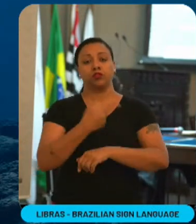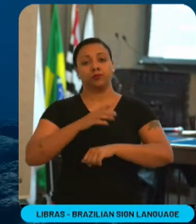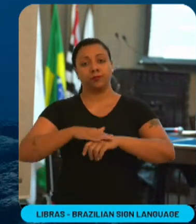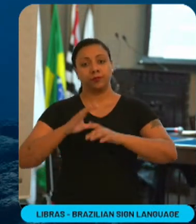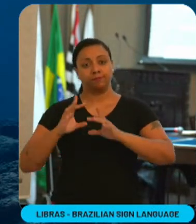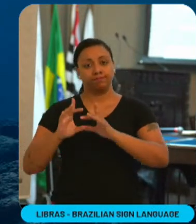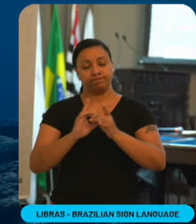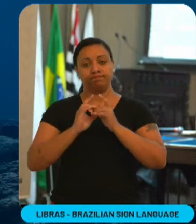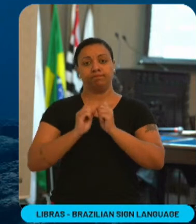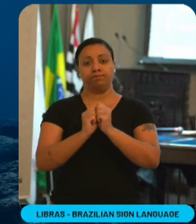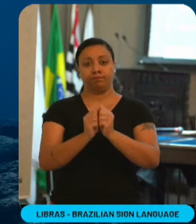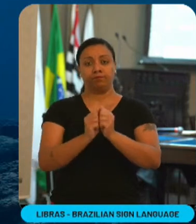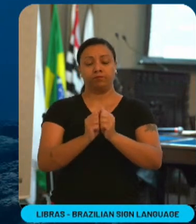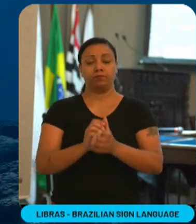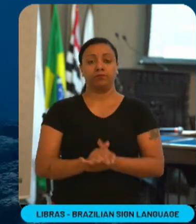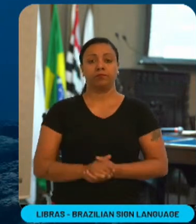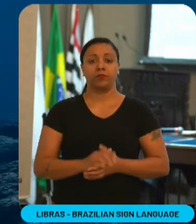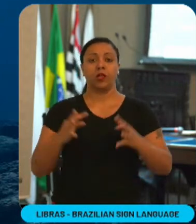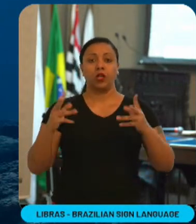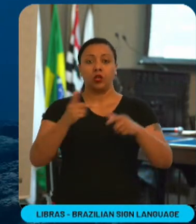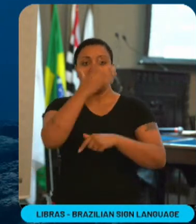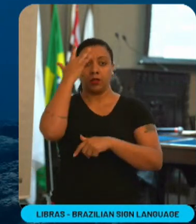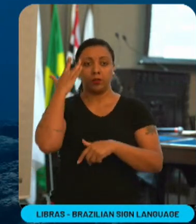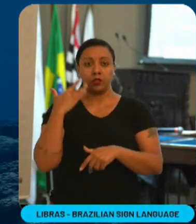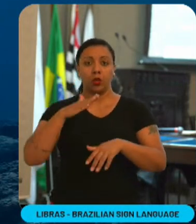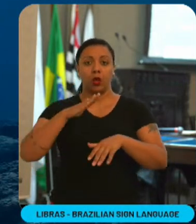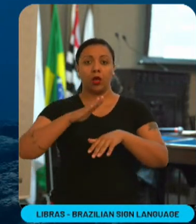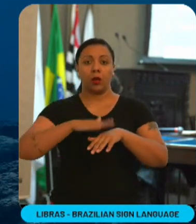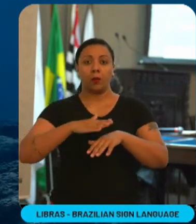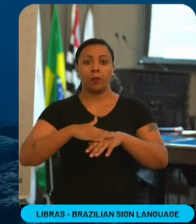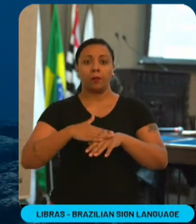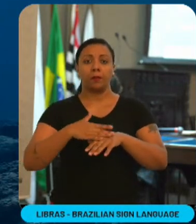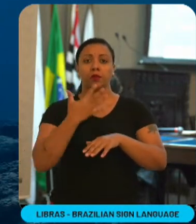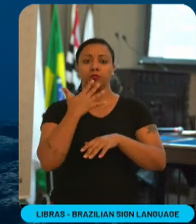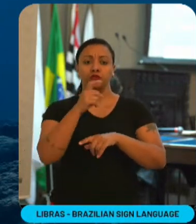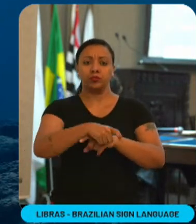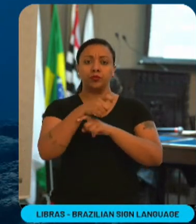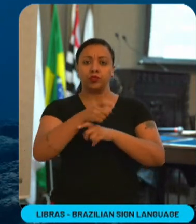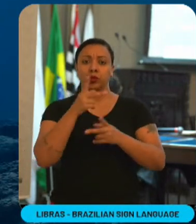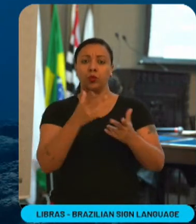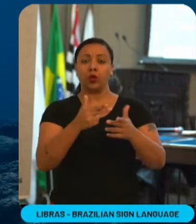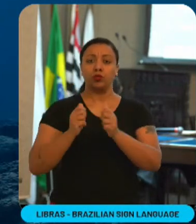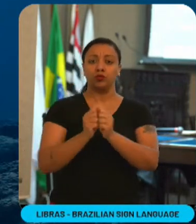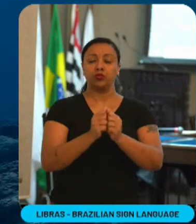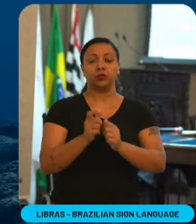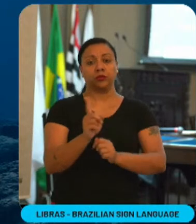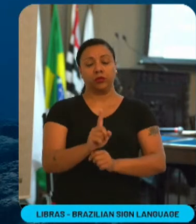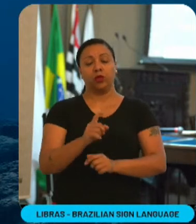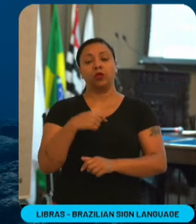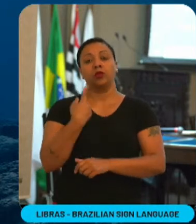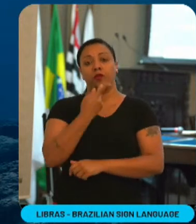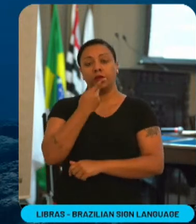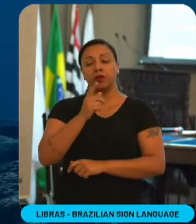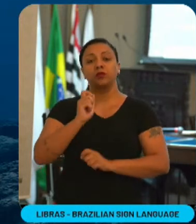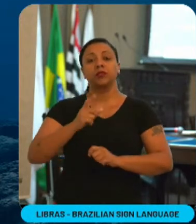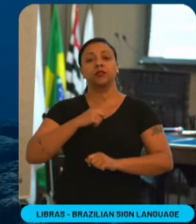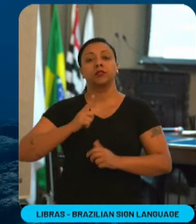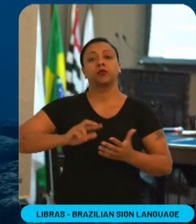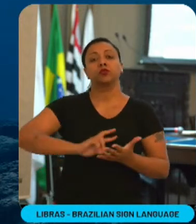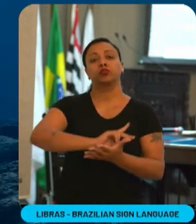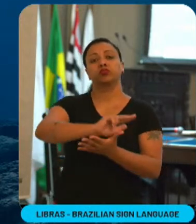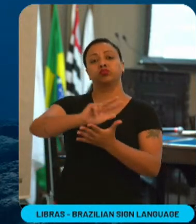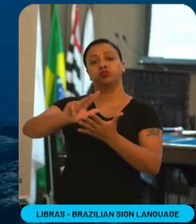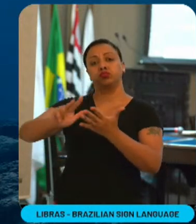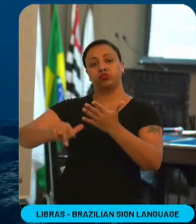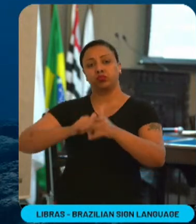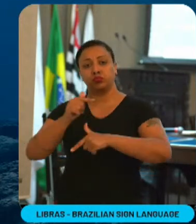we have joint actions. So will we all have the same type of gantries?